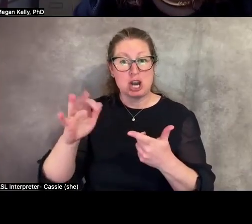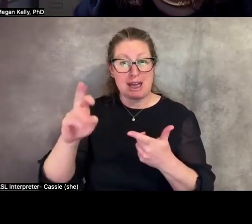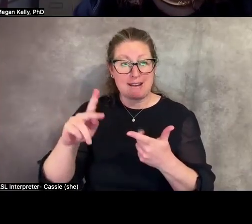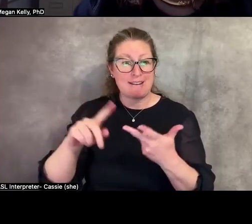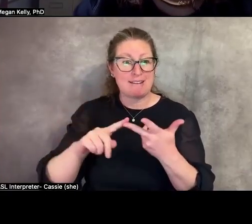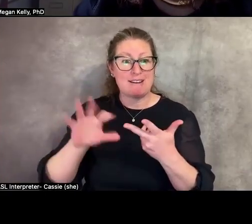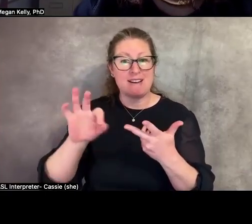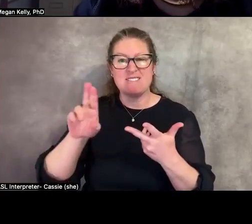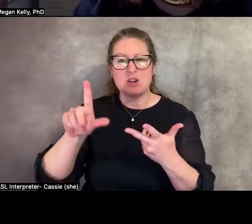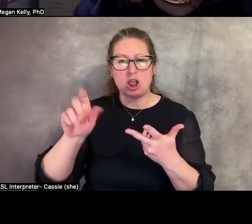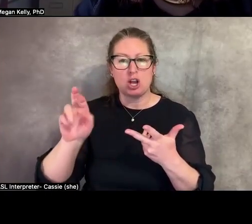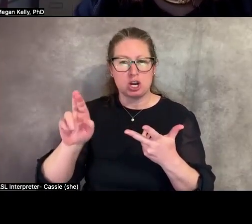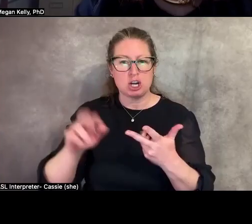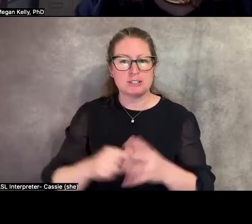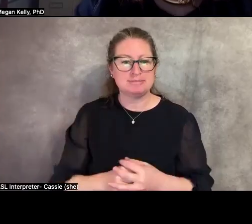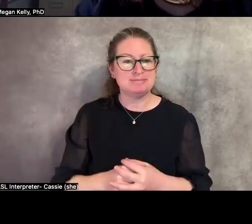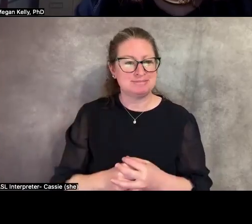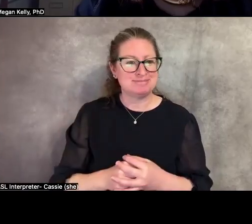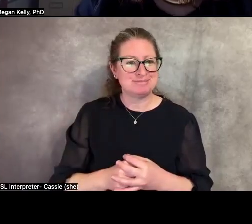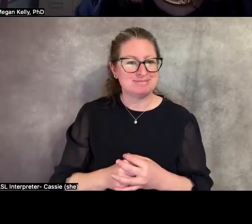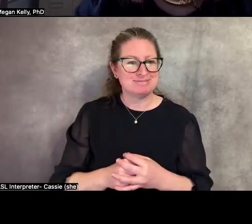Hospital. Next slide.